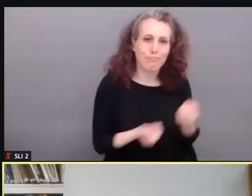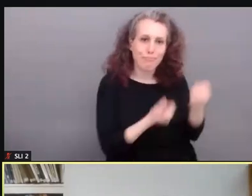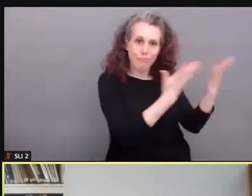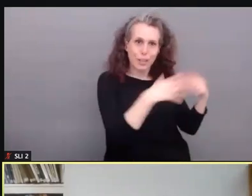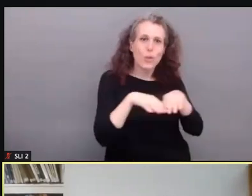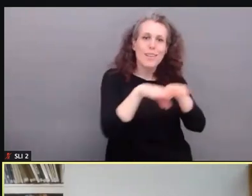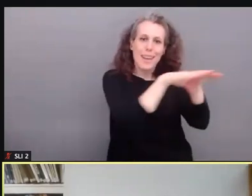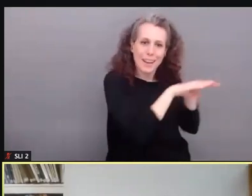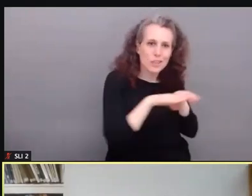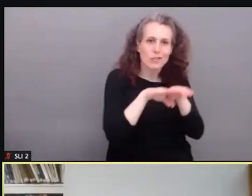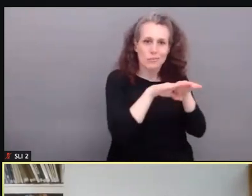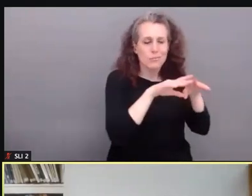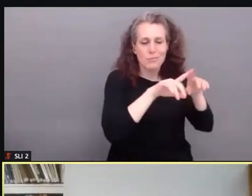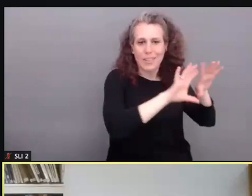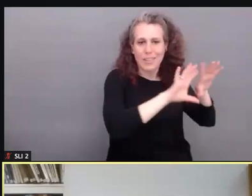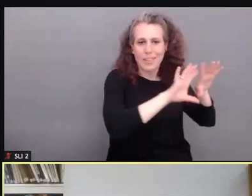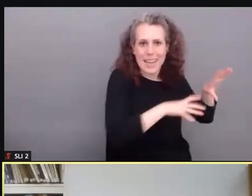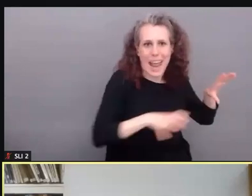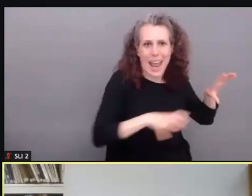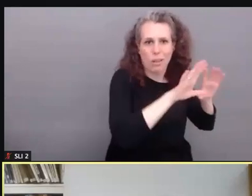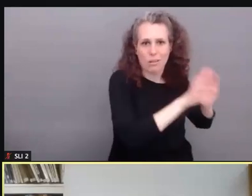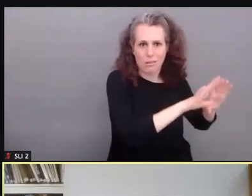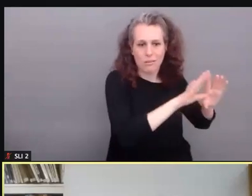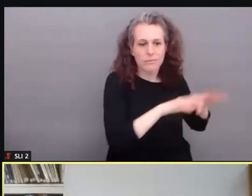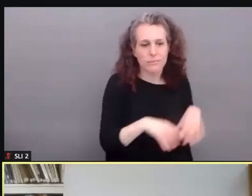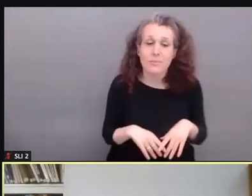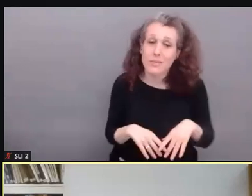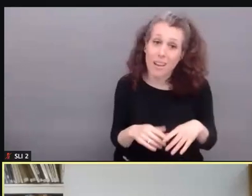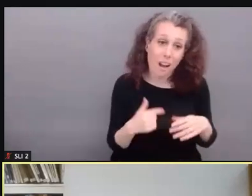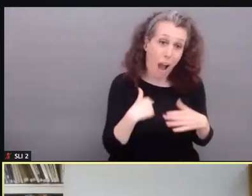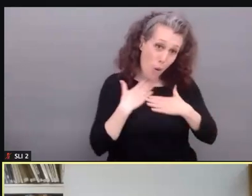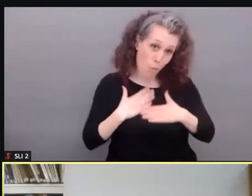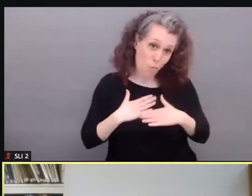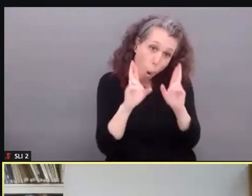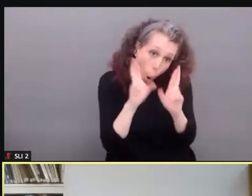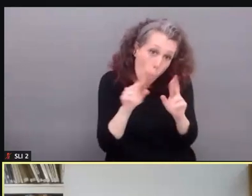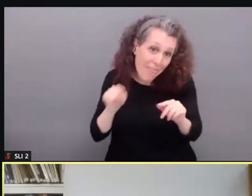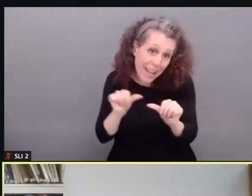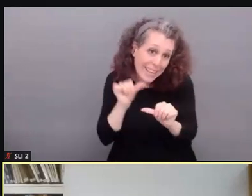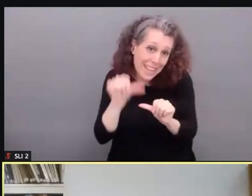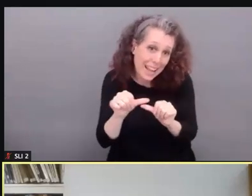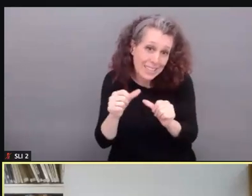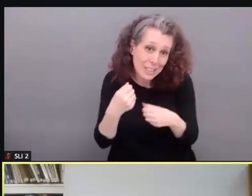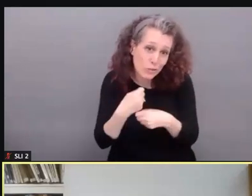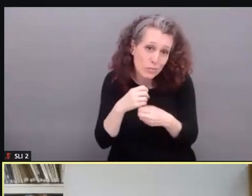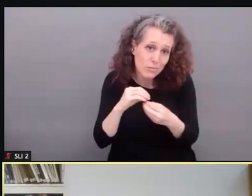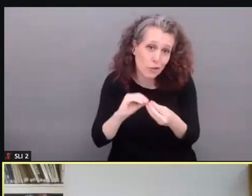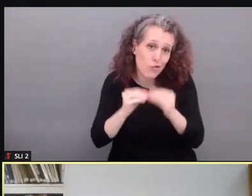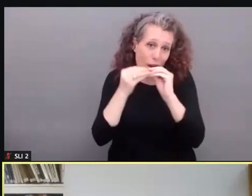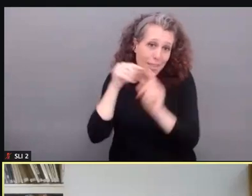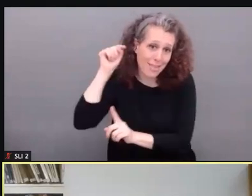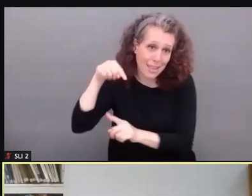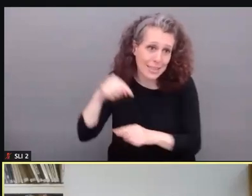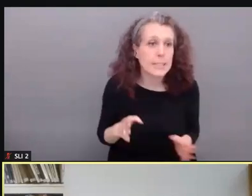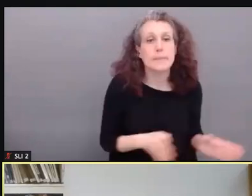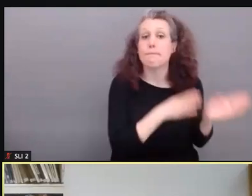regulations. So if possible, it would be great to see that as the next step. And finally, my last